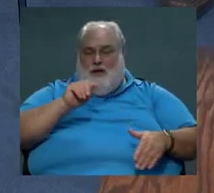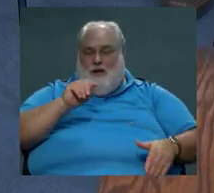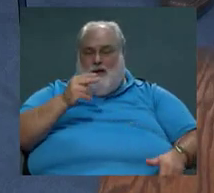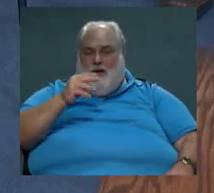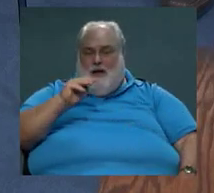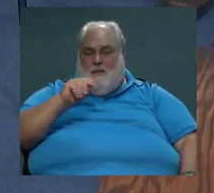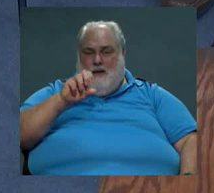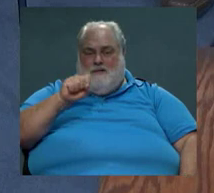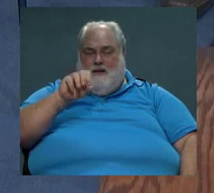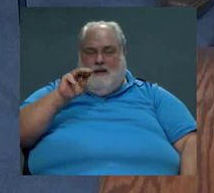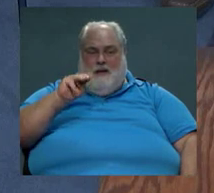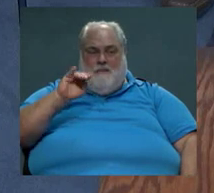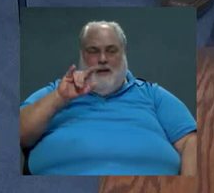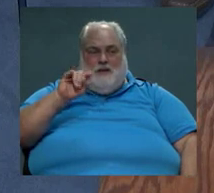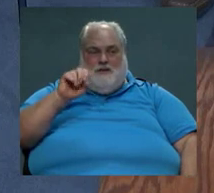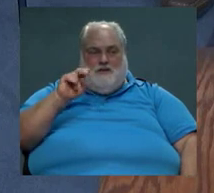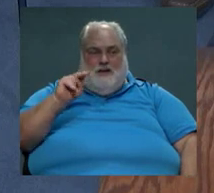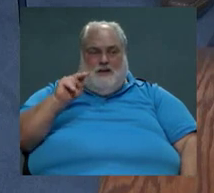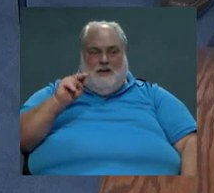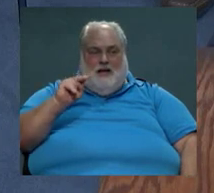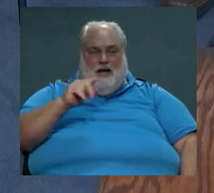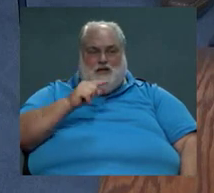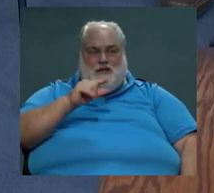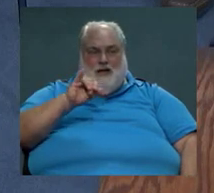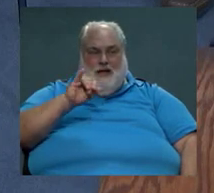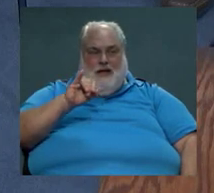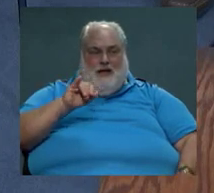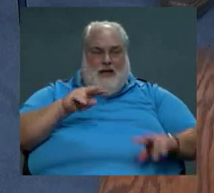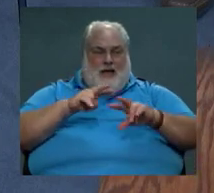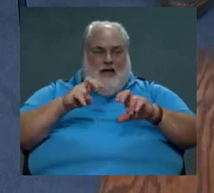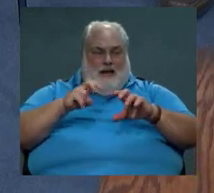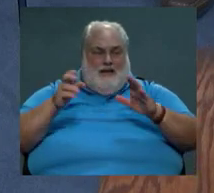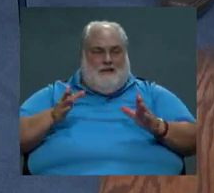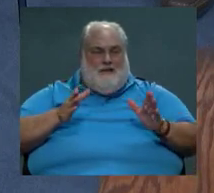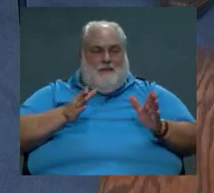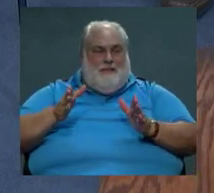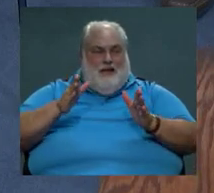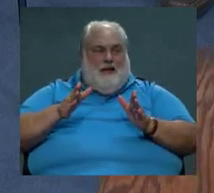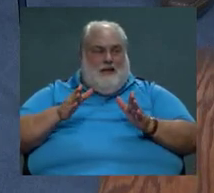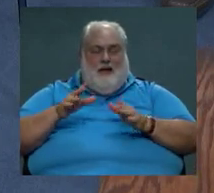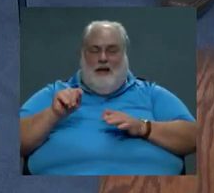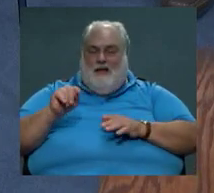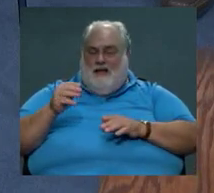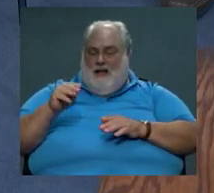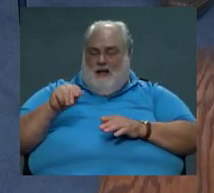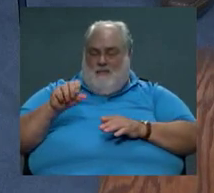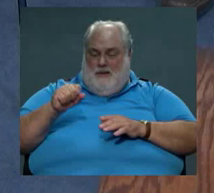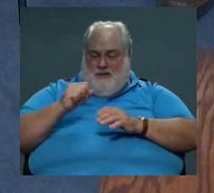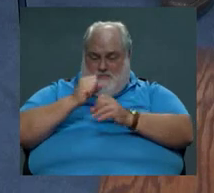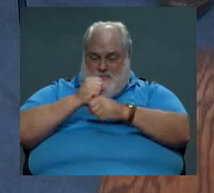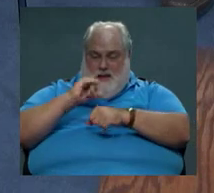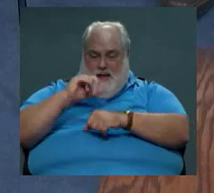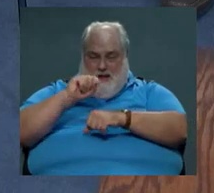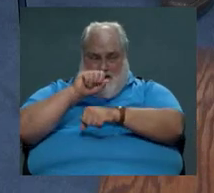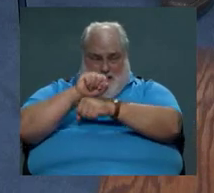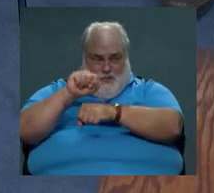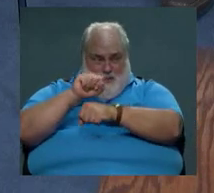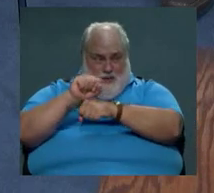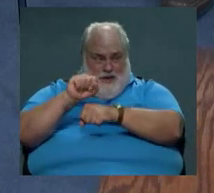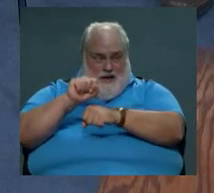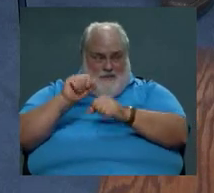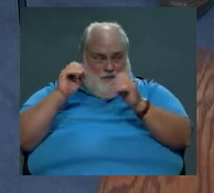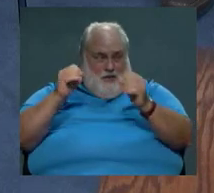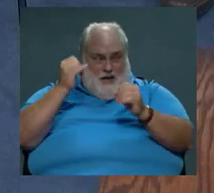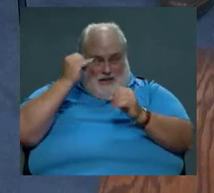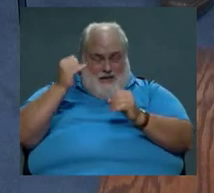Melton. He is our GIS analyst with the City of Little Rock and the Planning Department. Thomas is the one that made all of this work. I have no idea